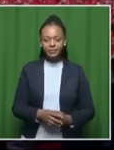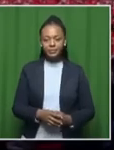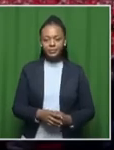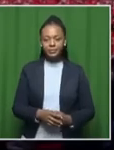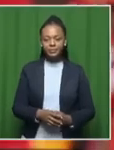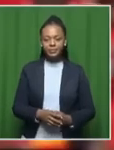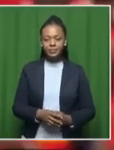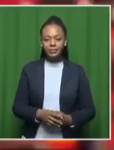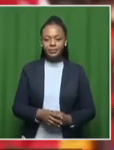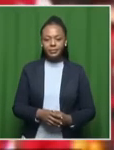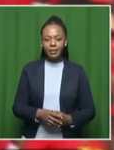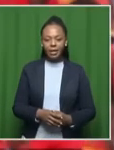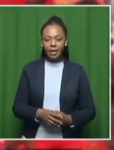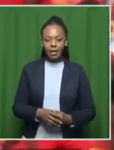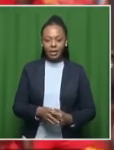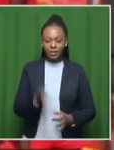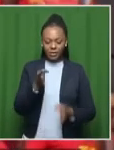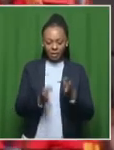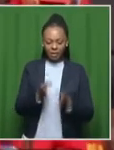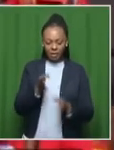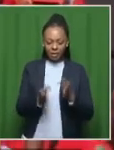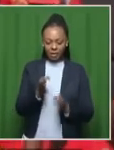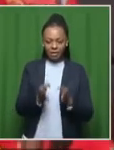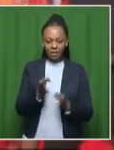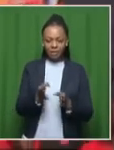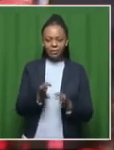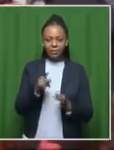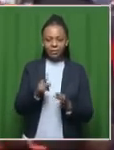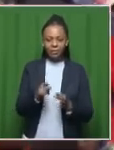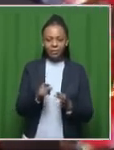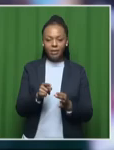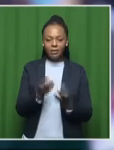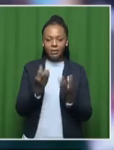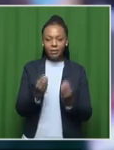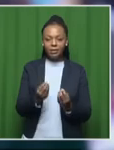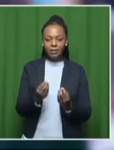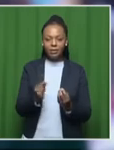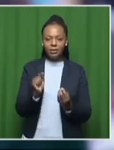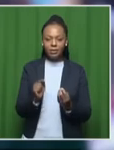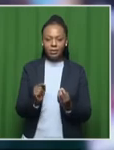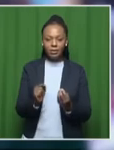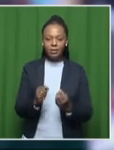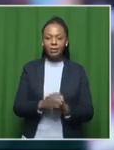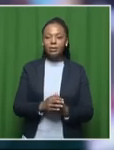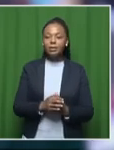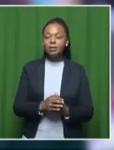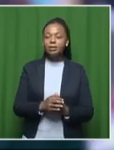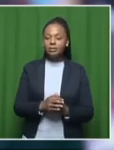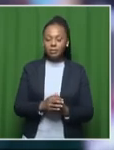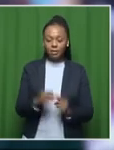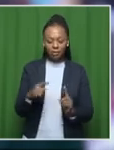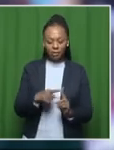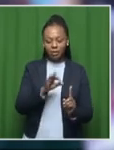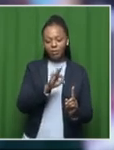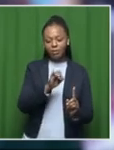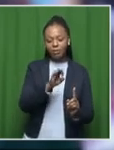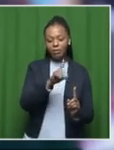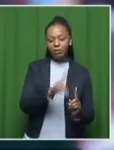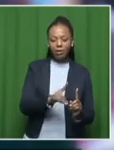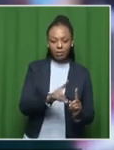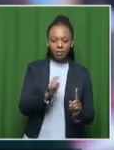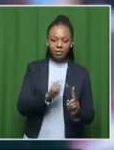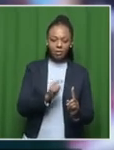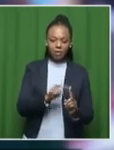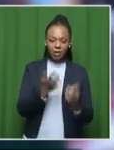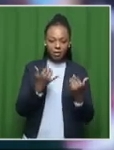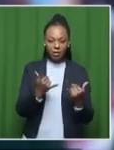The political tectonic plates are shifting in the Economic Freedom Fighters Party. Its deputy president, Floyd Shivambu, has left the